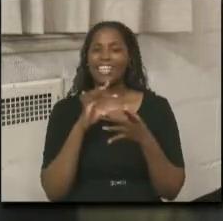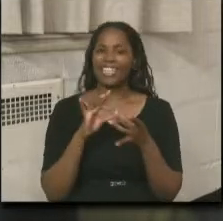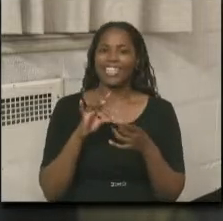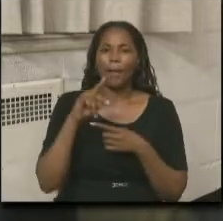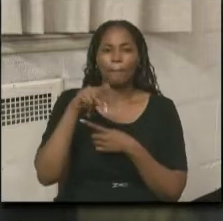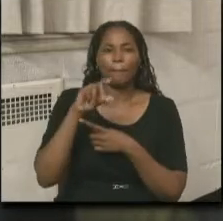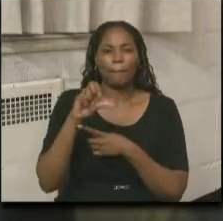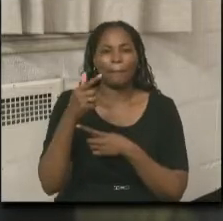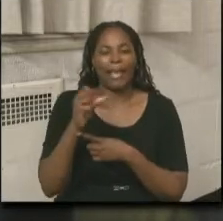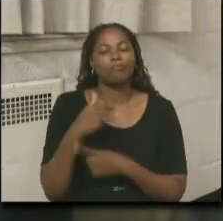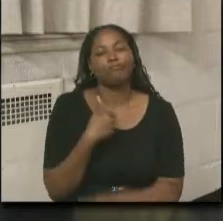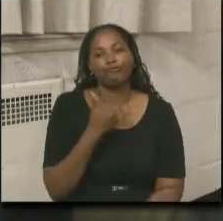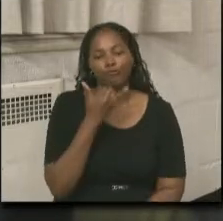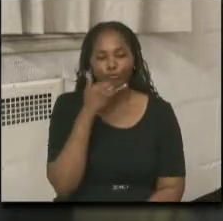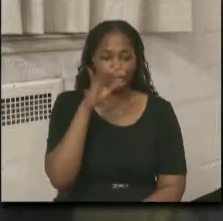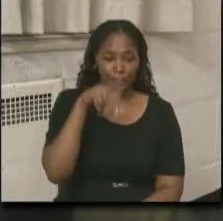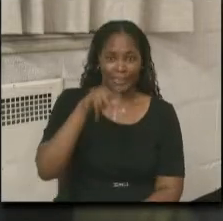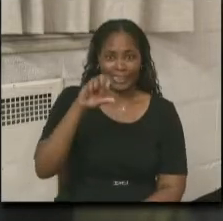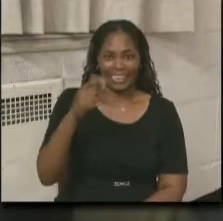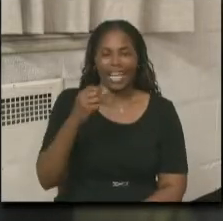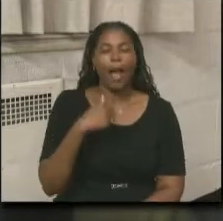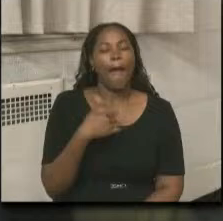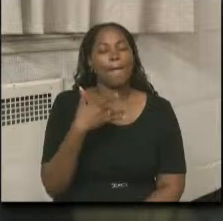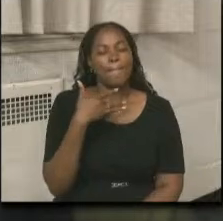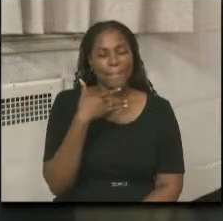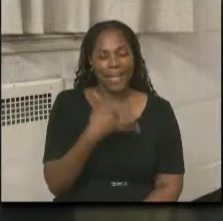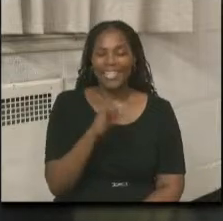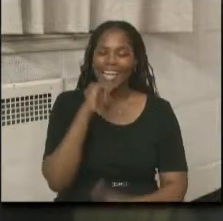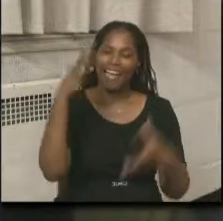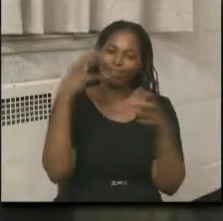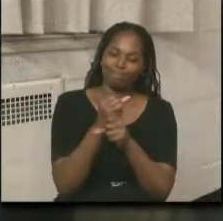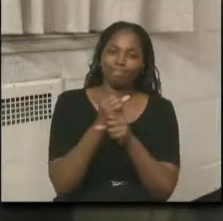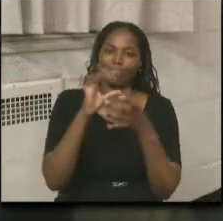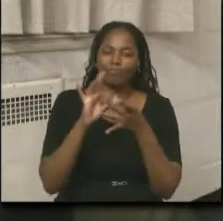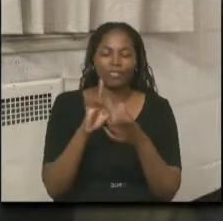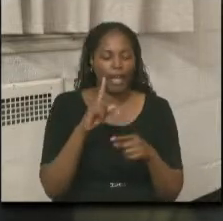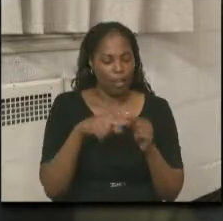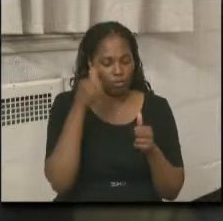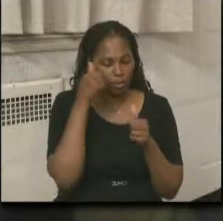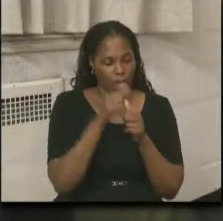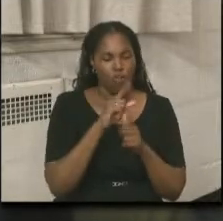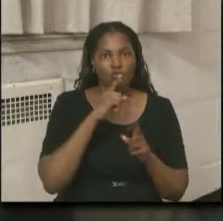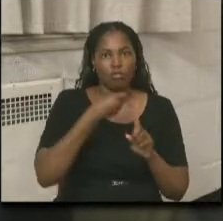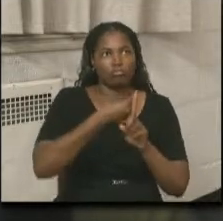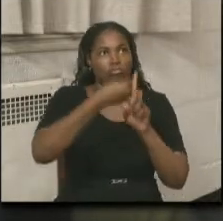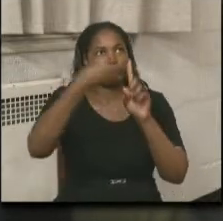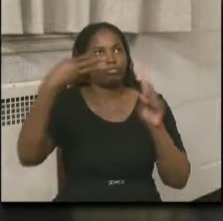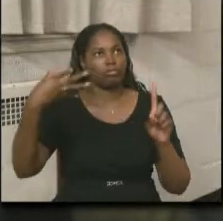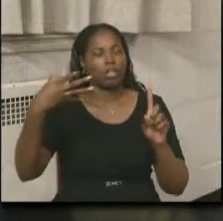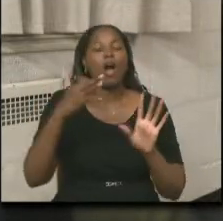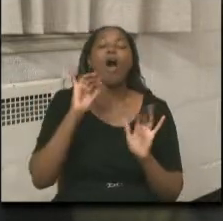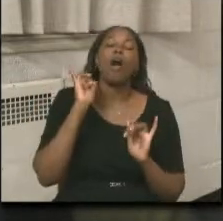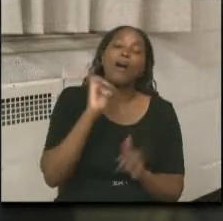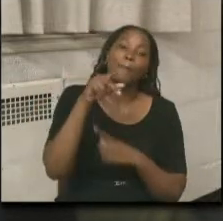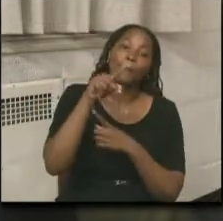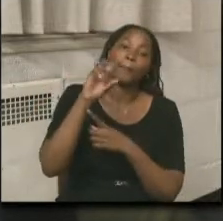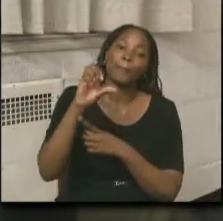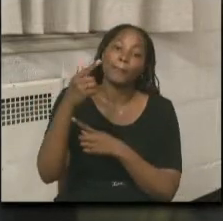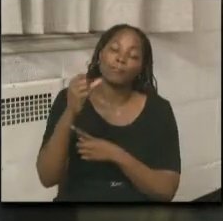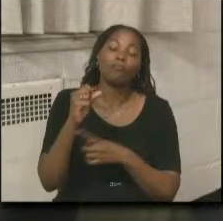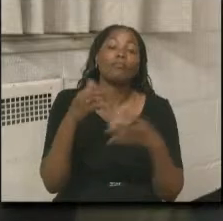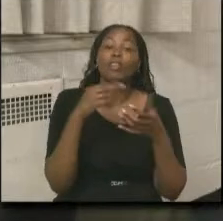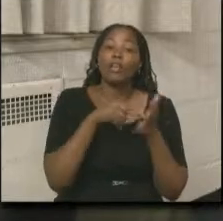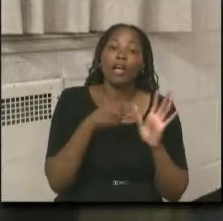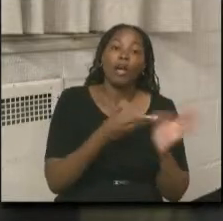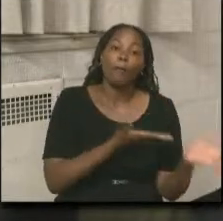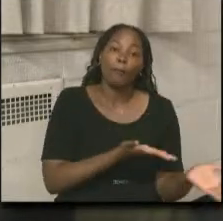an acronym, and I don't, I'm not remembering what that one is, so I just want to say that for the portable electronic devices, yes.